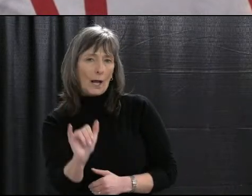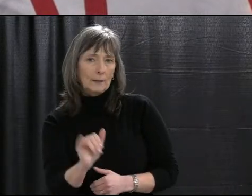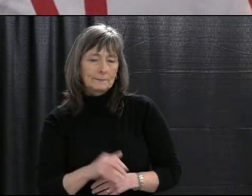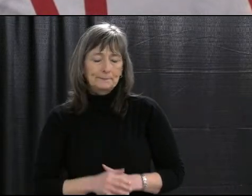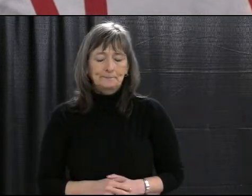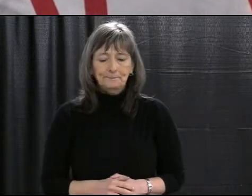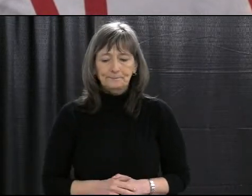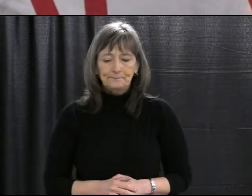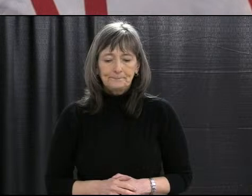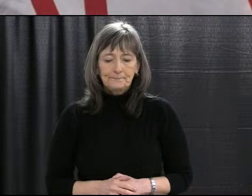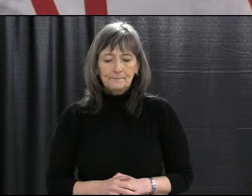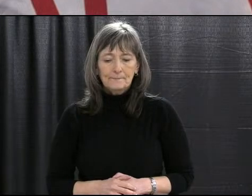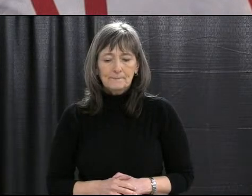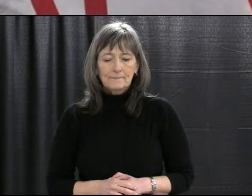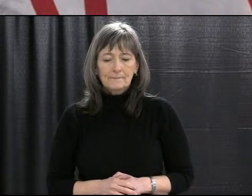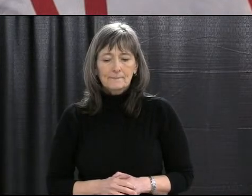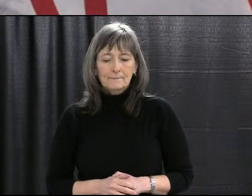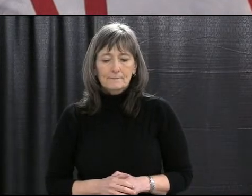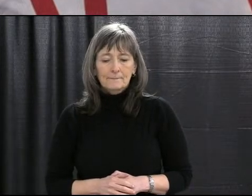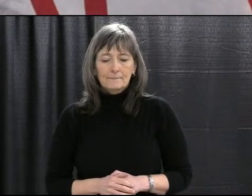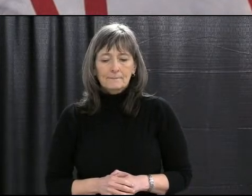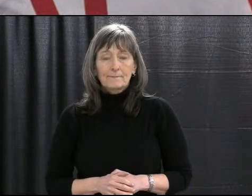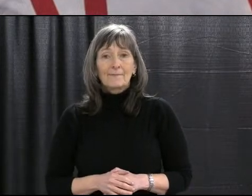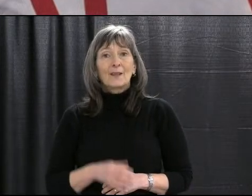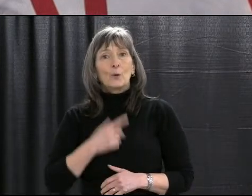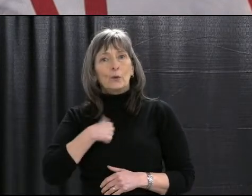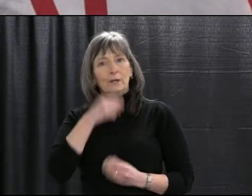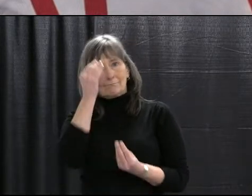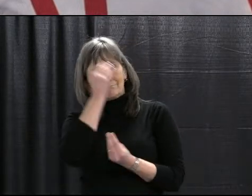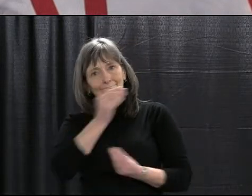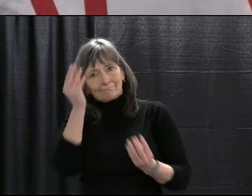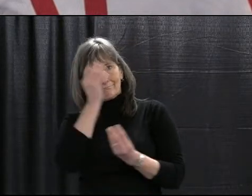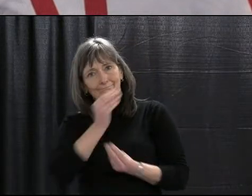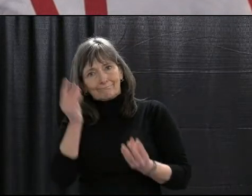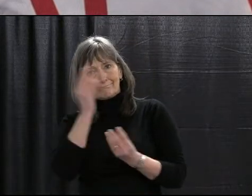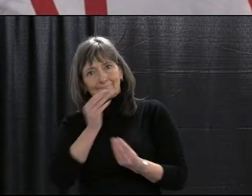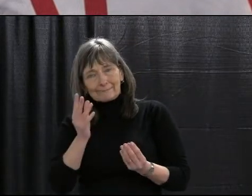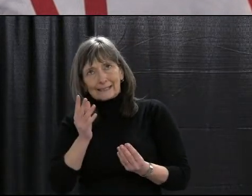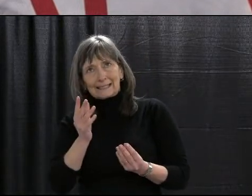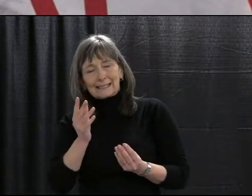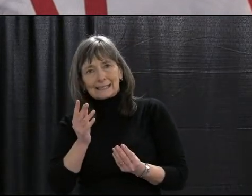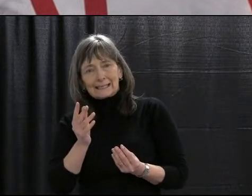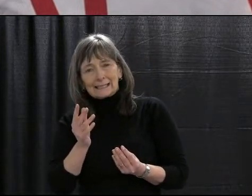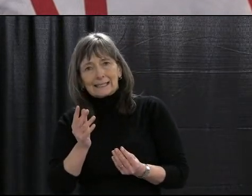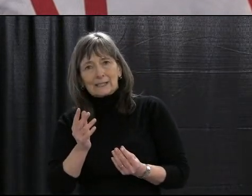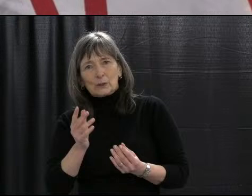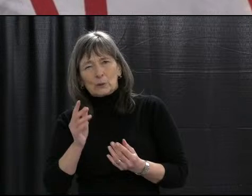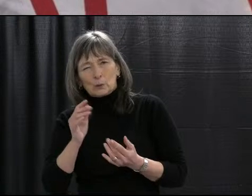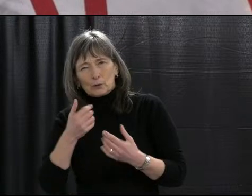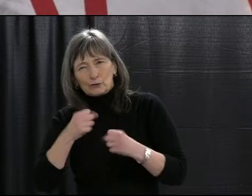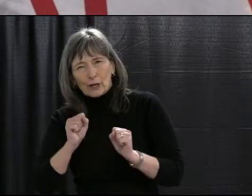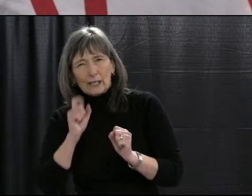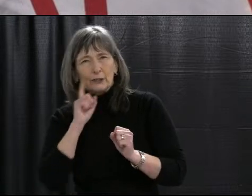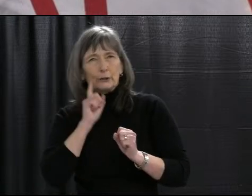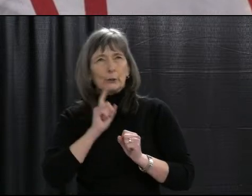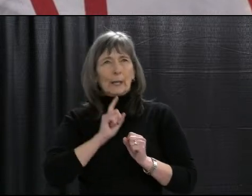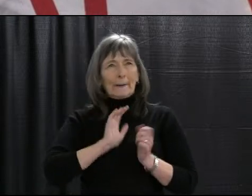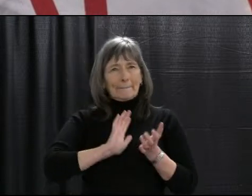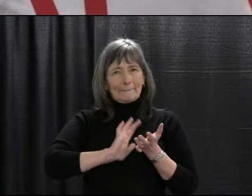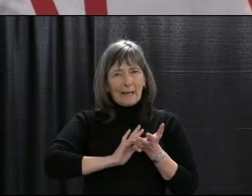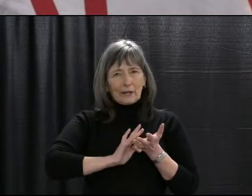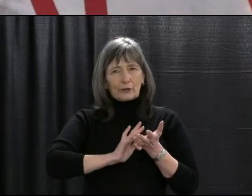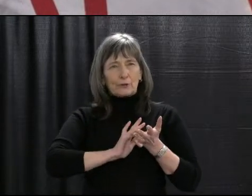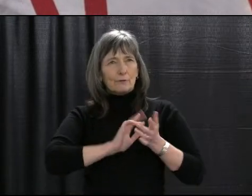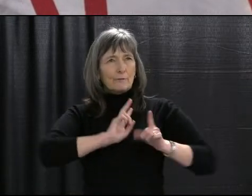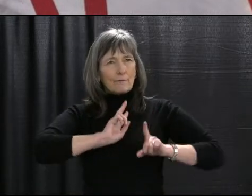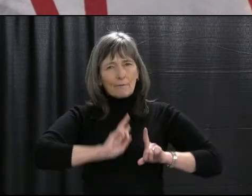of the challenges we face when we provide these updates is being able to take the medical terminology and